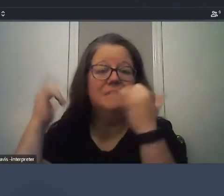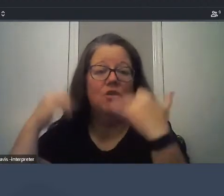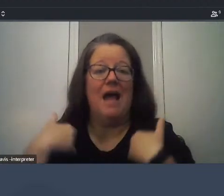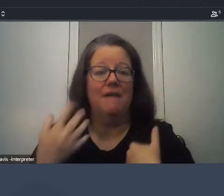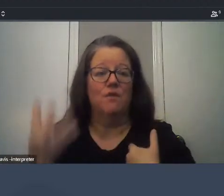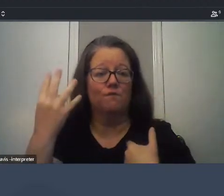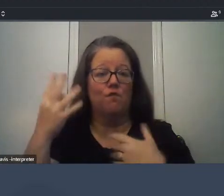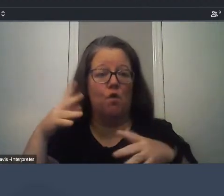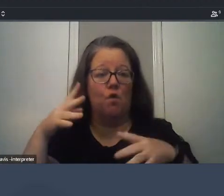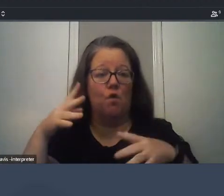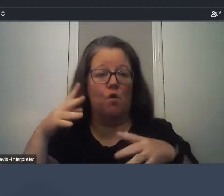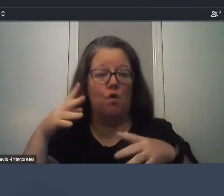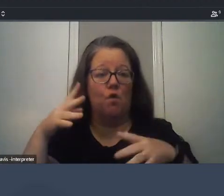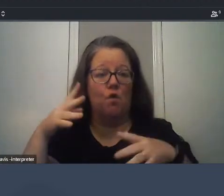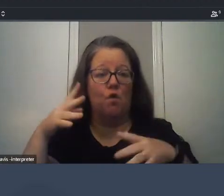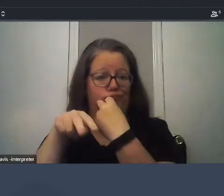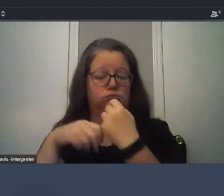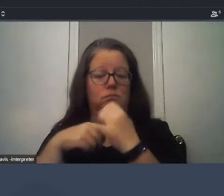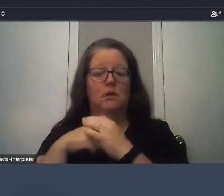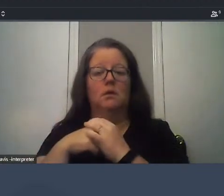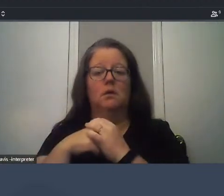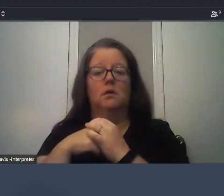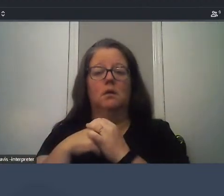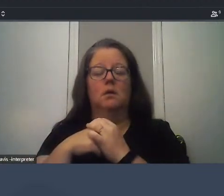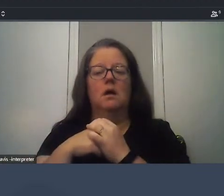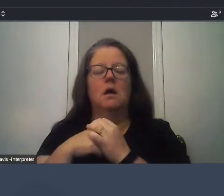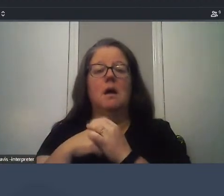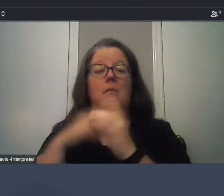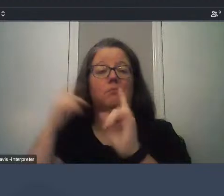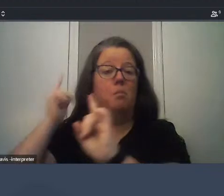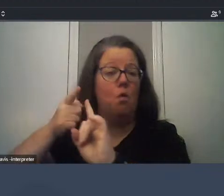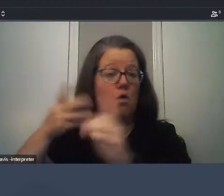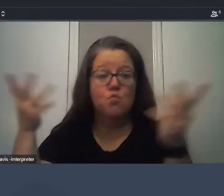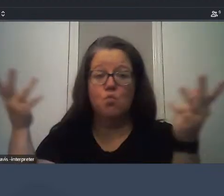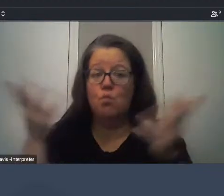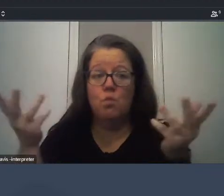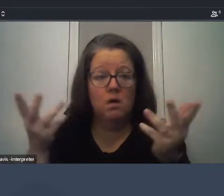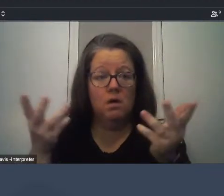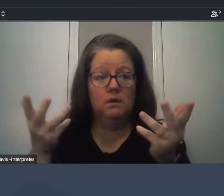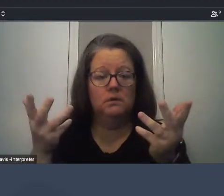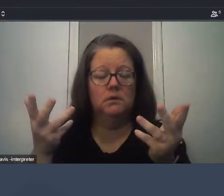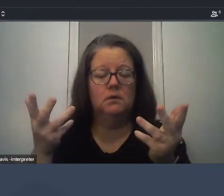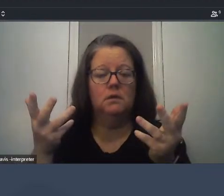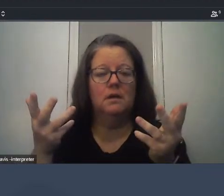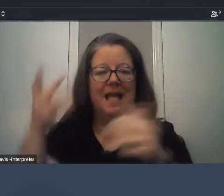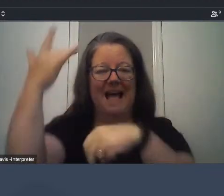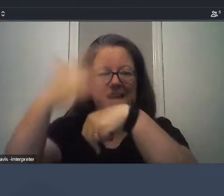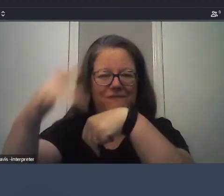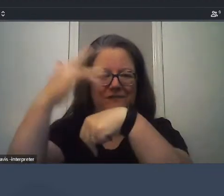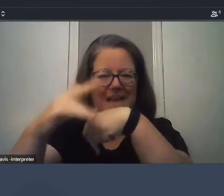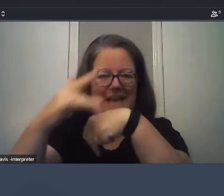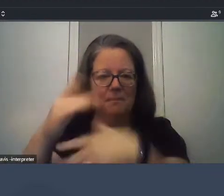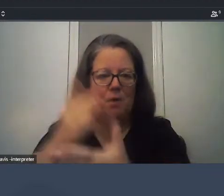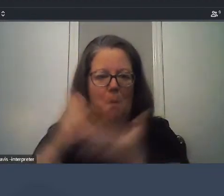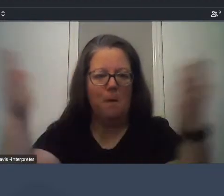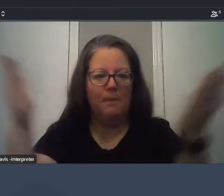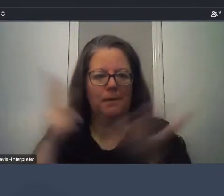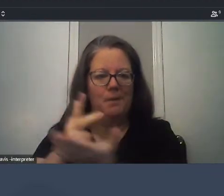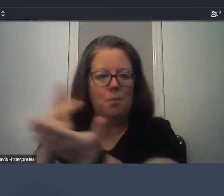What I'm getting to is the amount of free available public